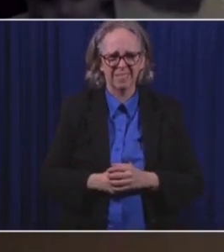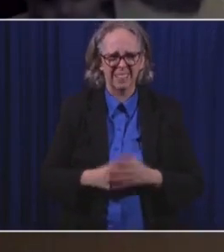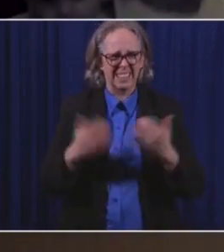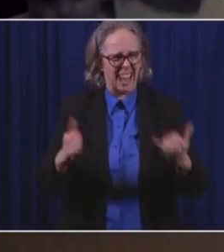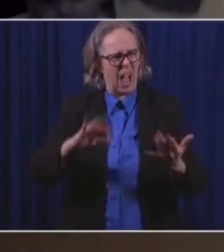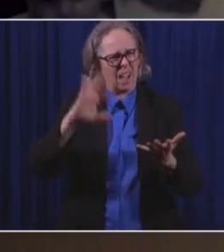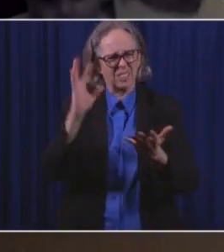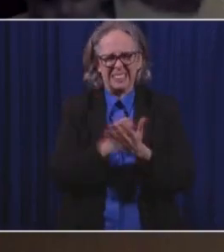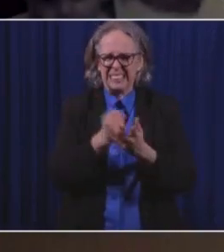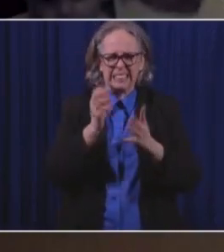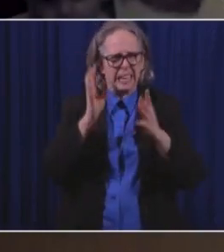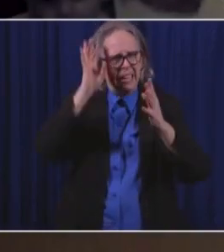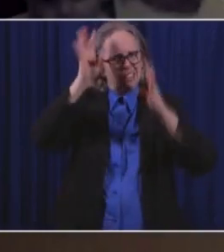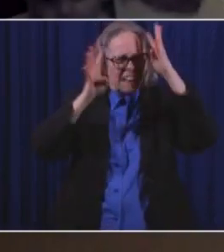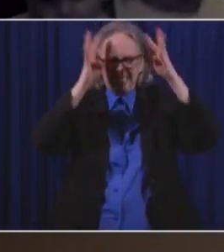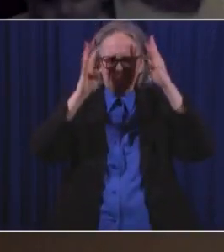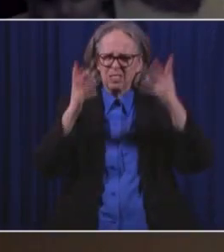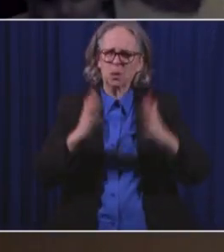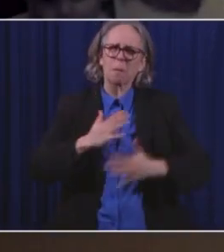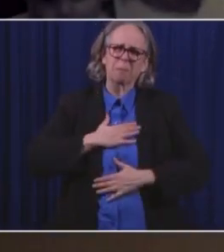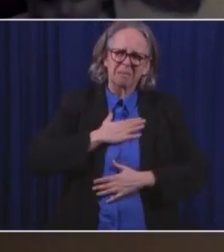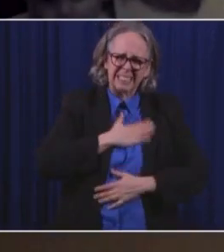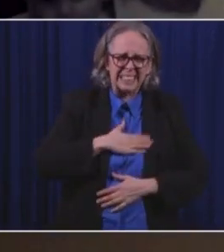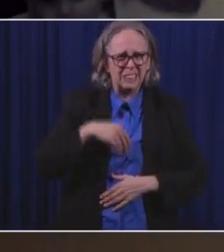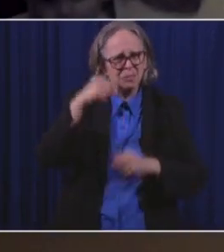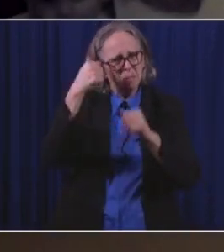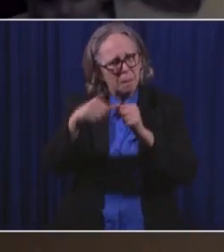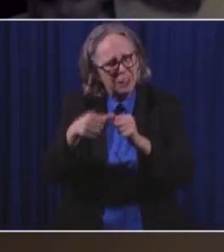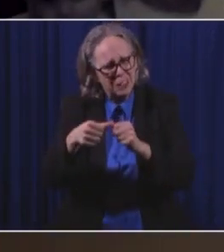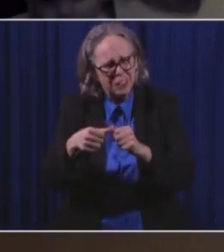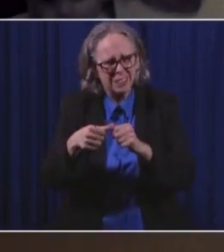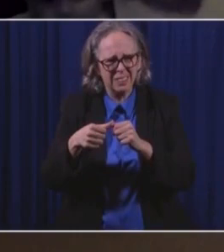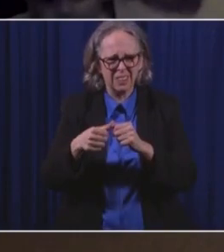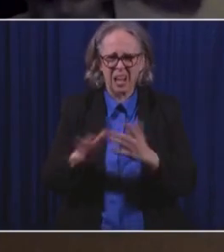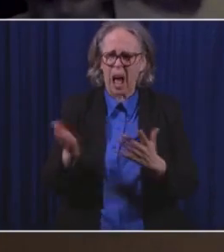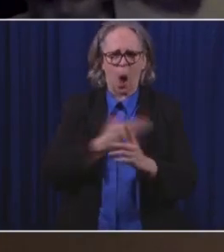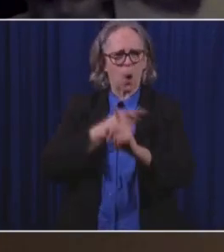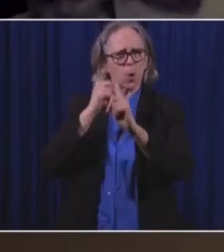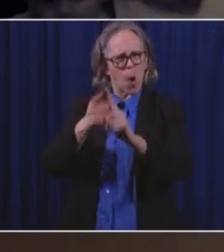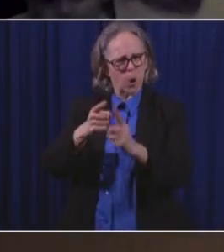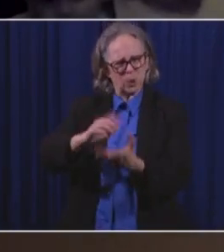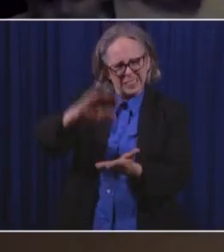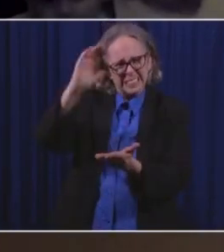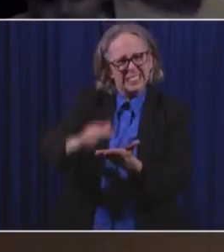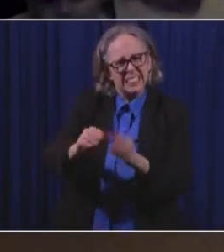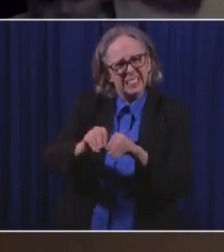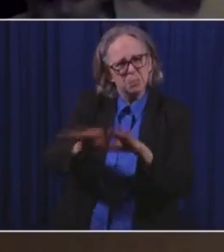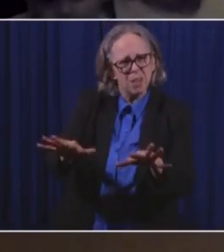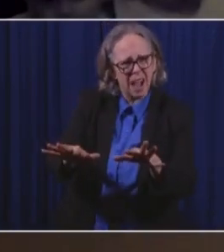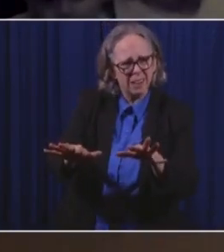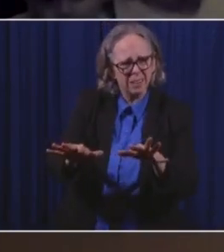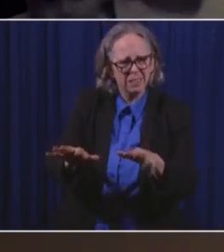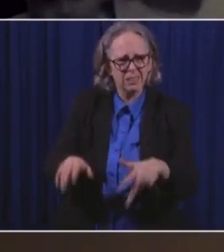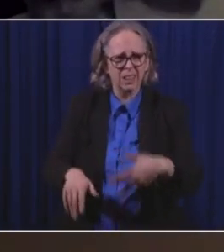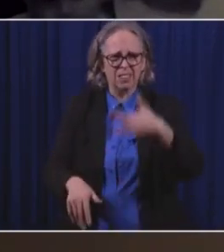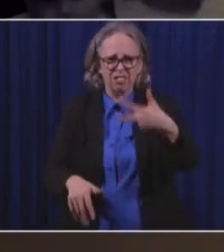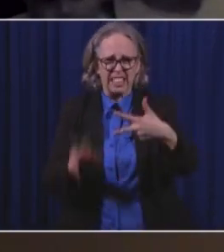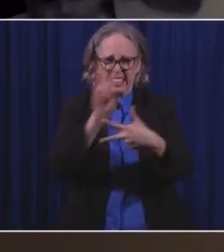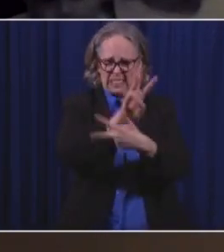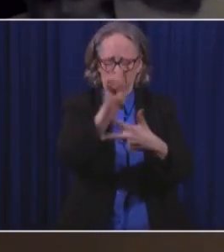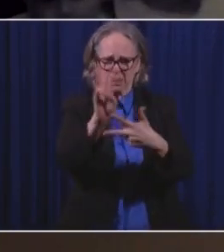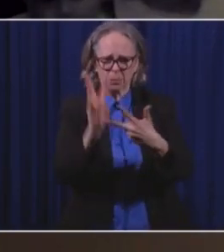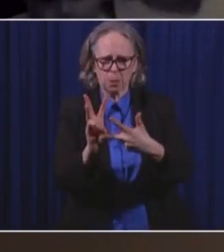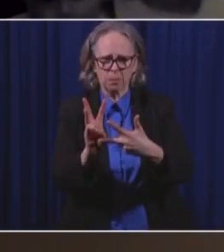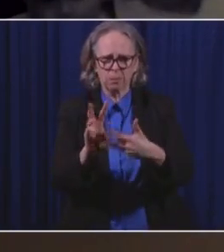please remember those things that we know reduce the spread. The 3 W's that you hear us talking about over and over again. Wear a mask, watch